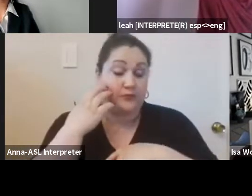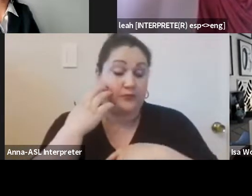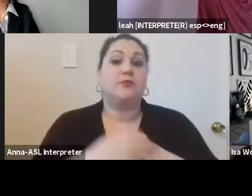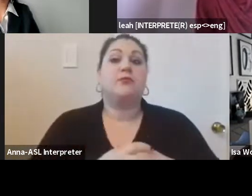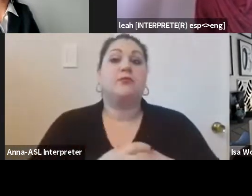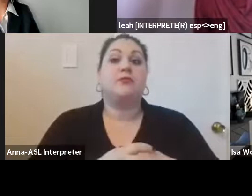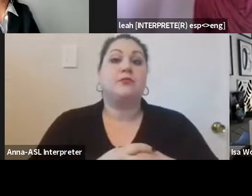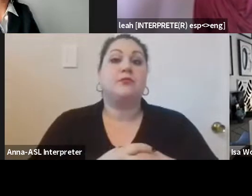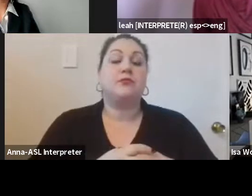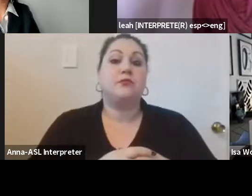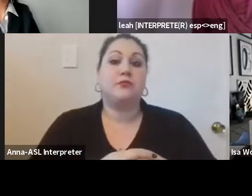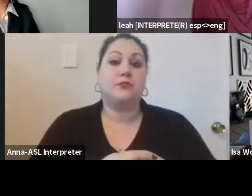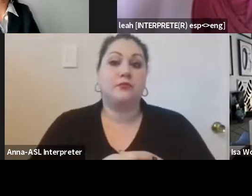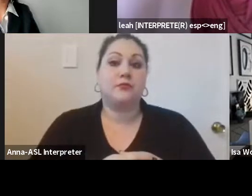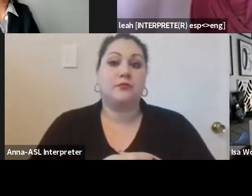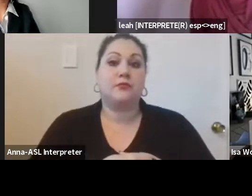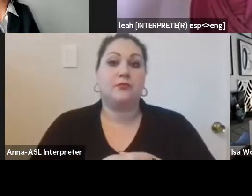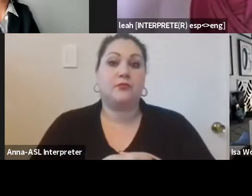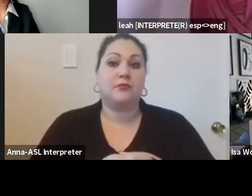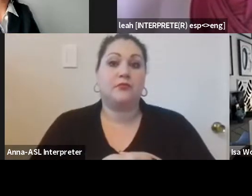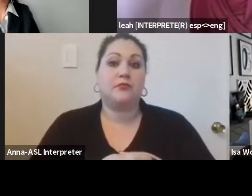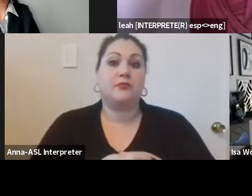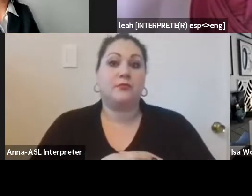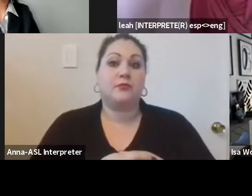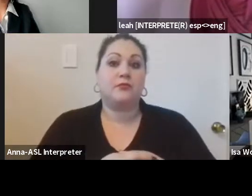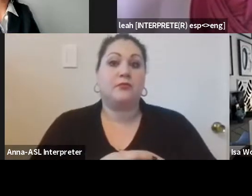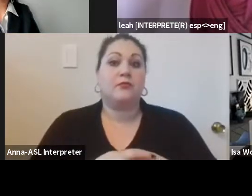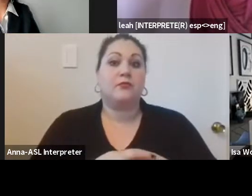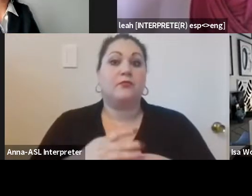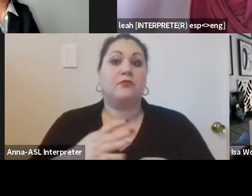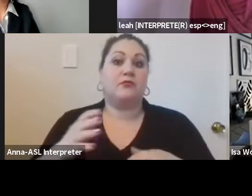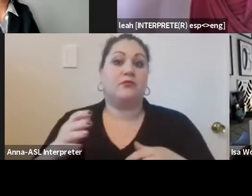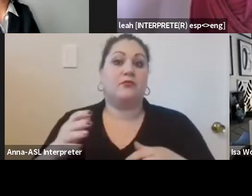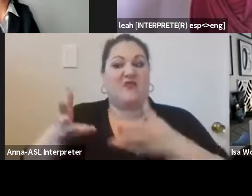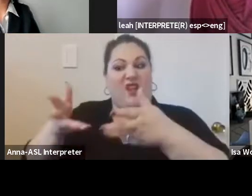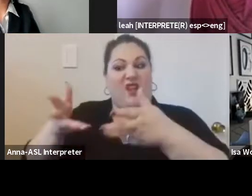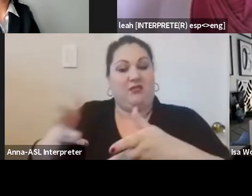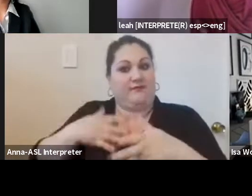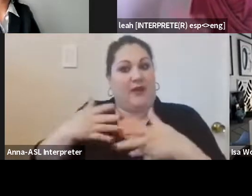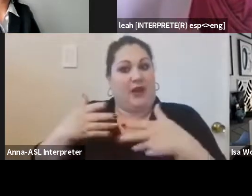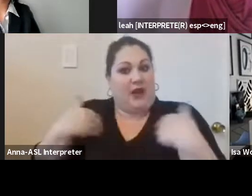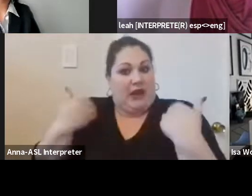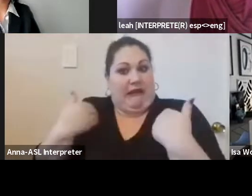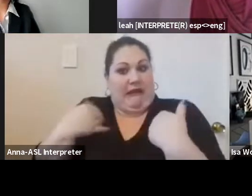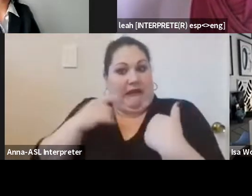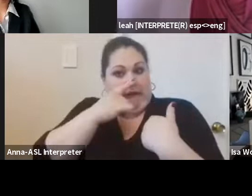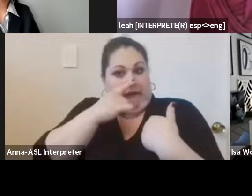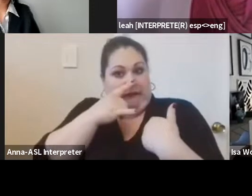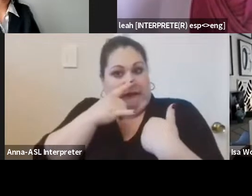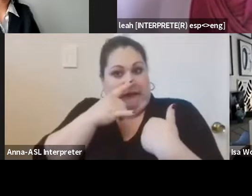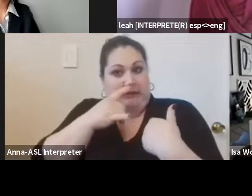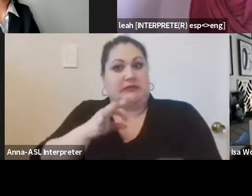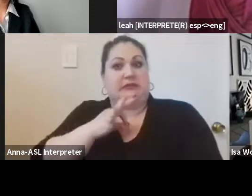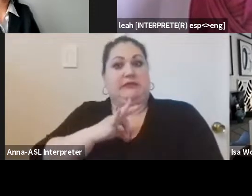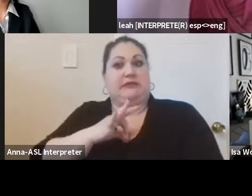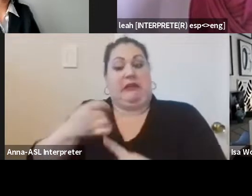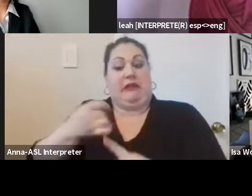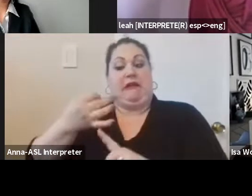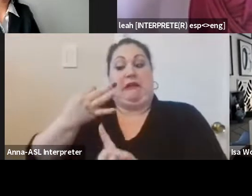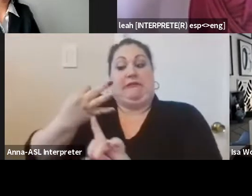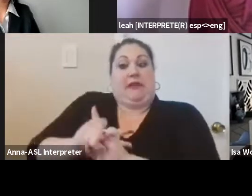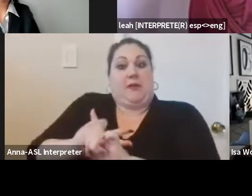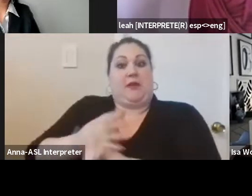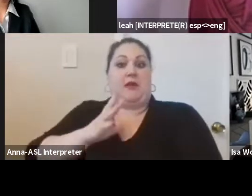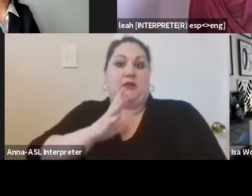and left my neighbor to take care of my younger kids, who was 9 months old and 5 years old at the